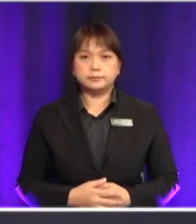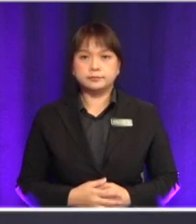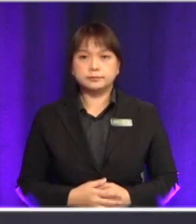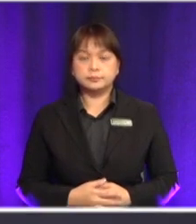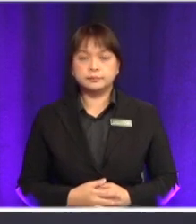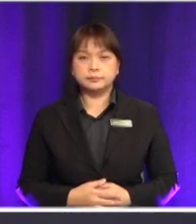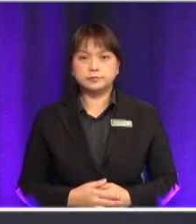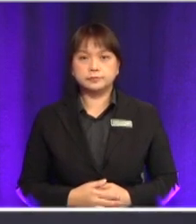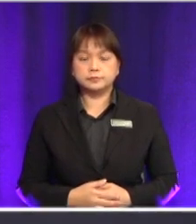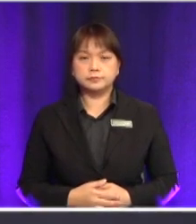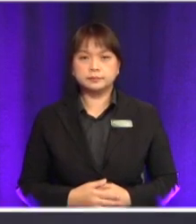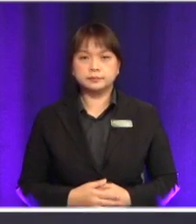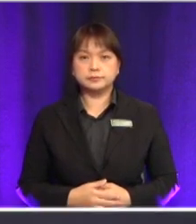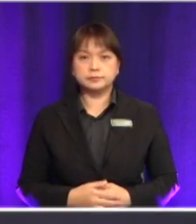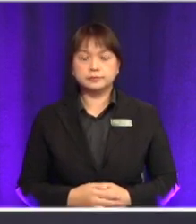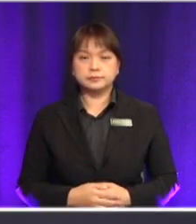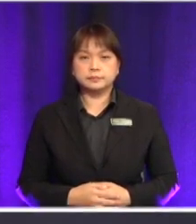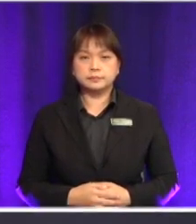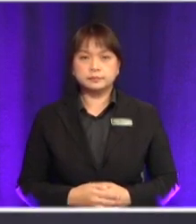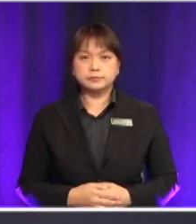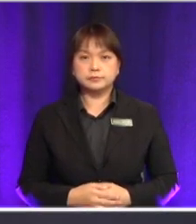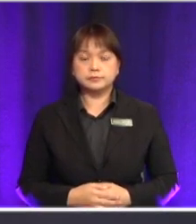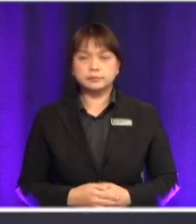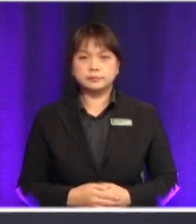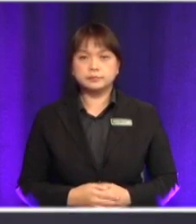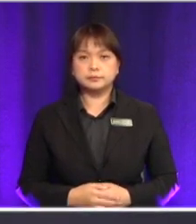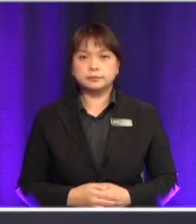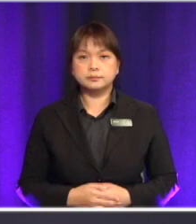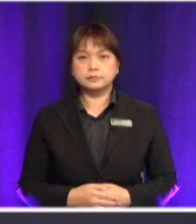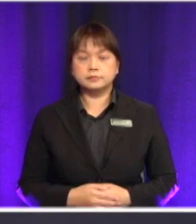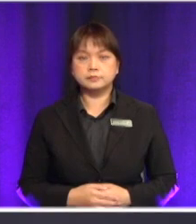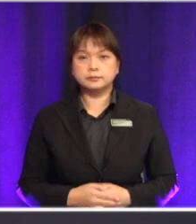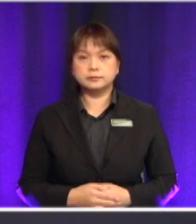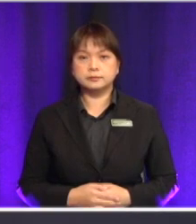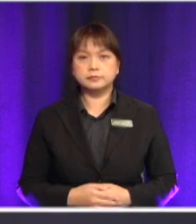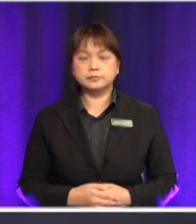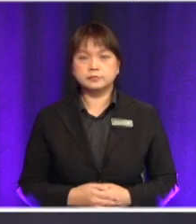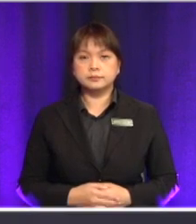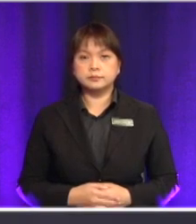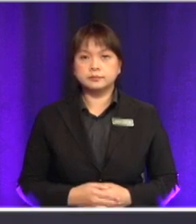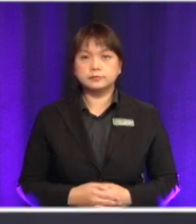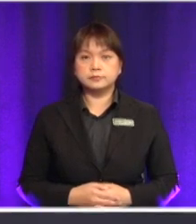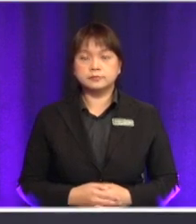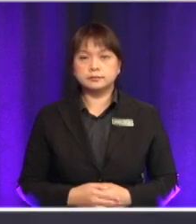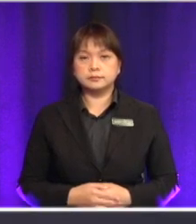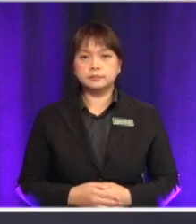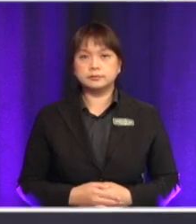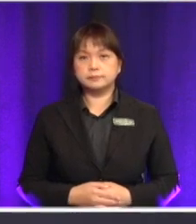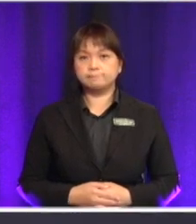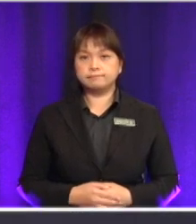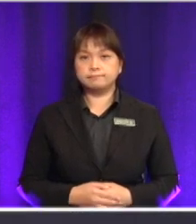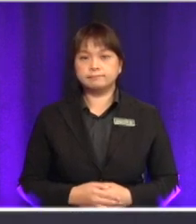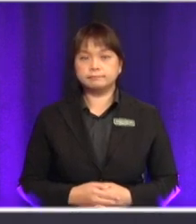to textbook close-up page, form 3, page 110 and 111. Now teacher, it's your